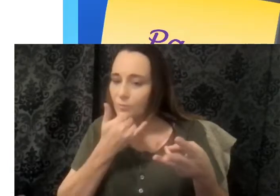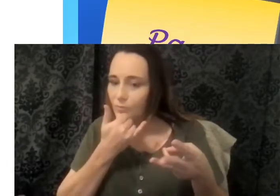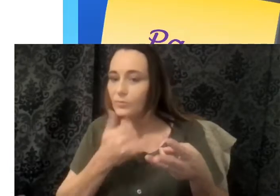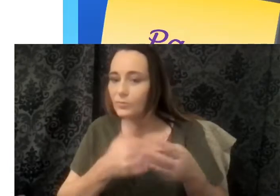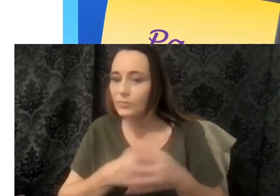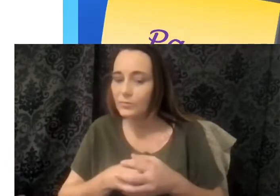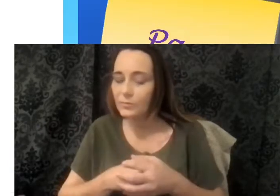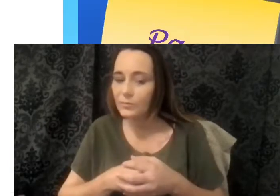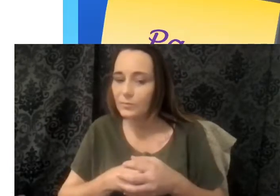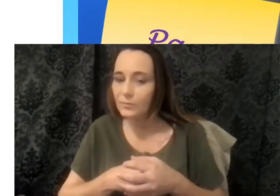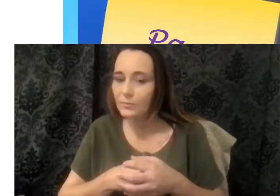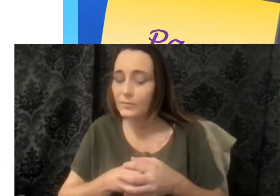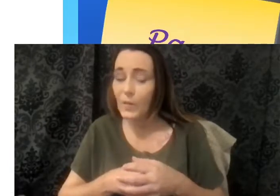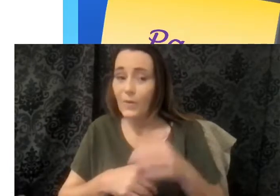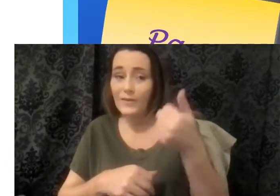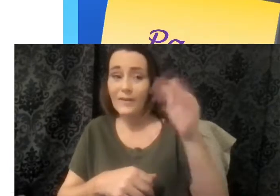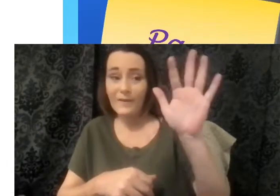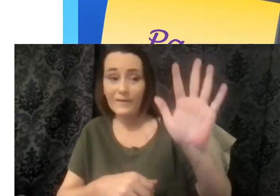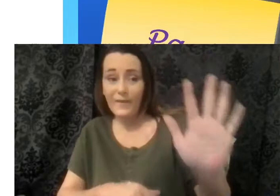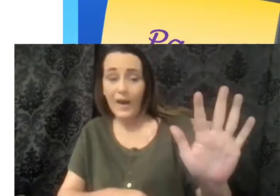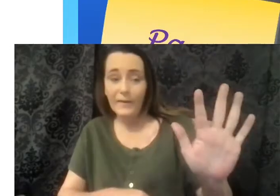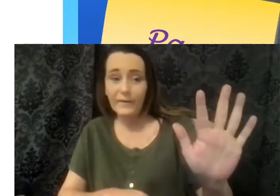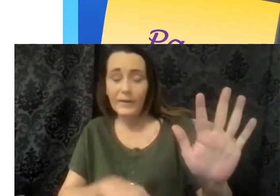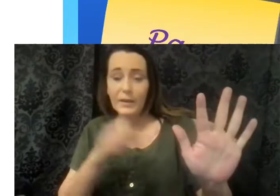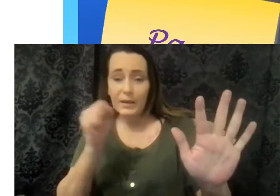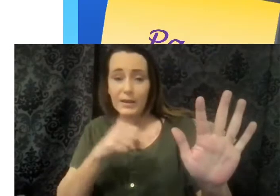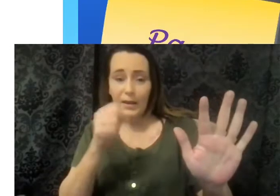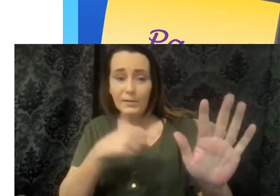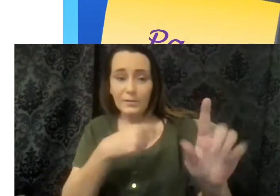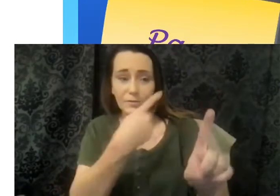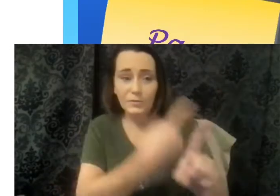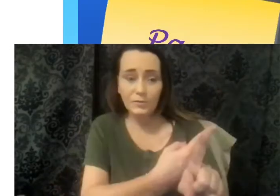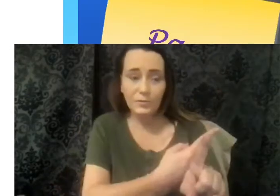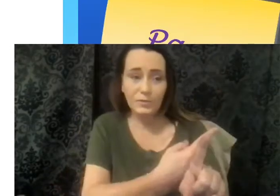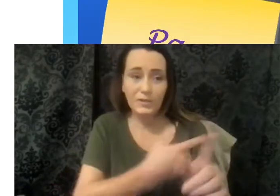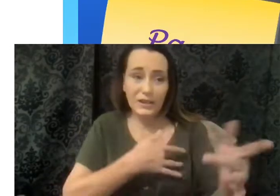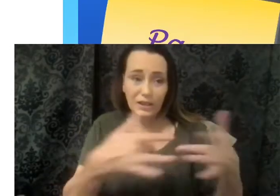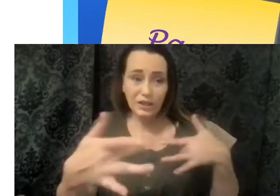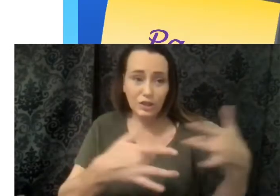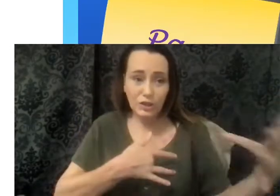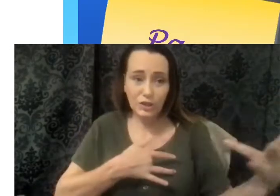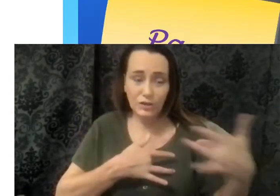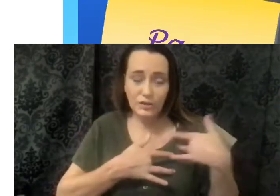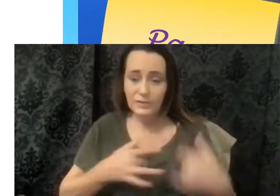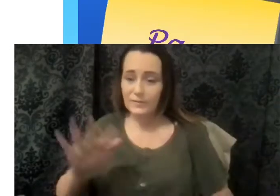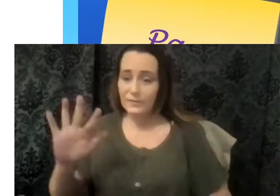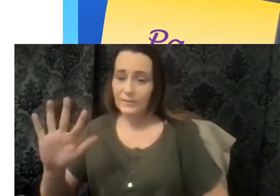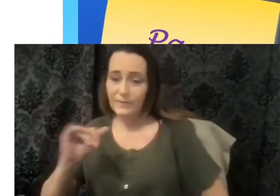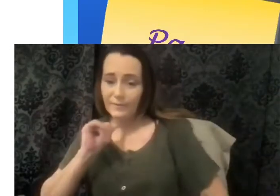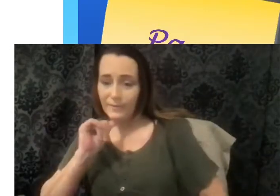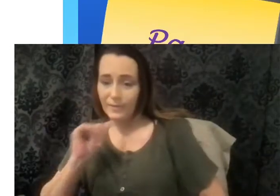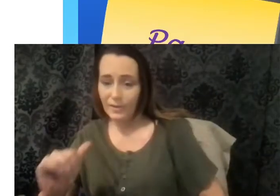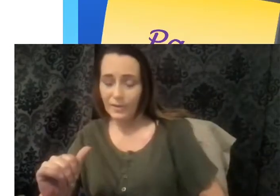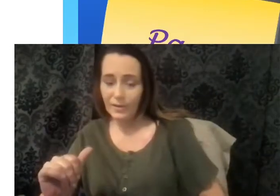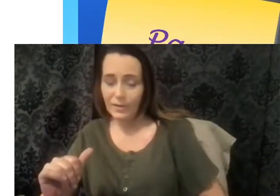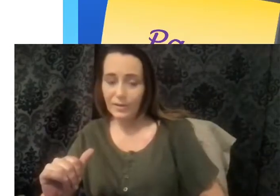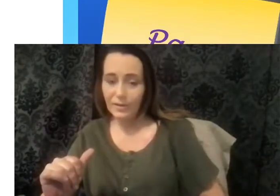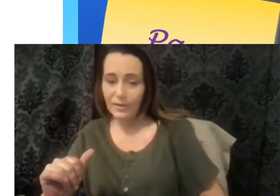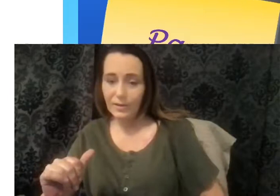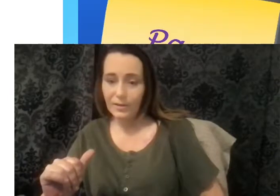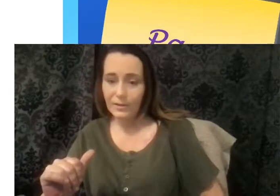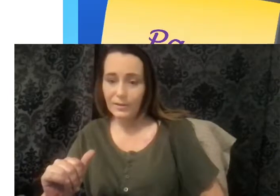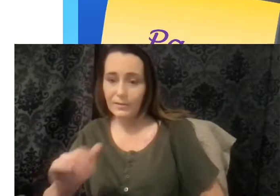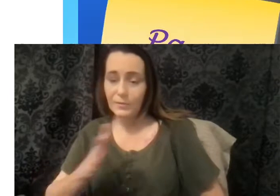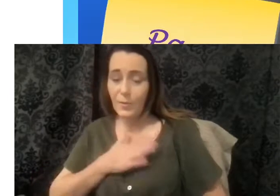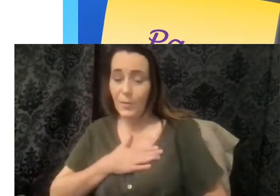so out of the 10 concerns, 5 of them were proven to be valid concerns. I'm going to now throw in my 2